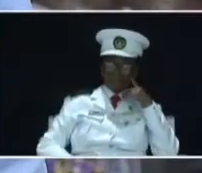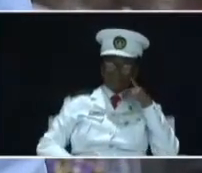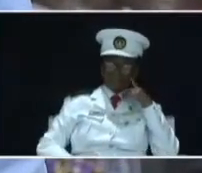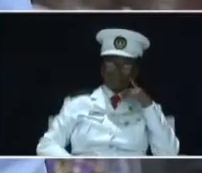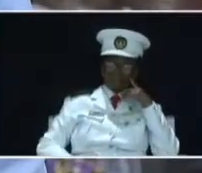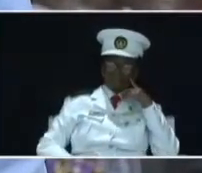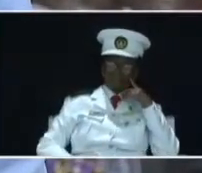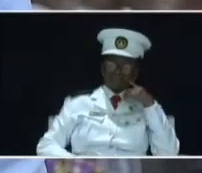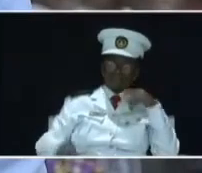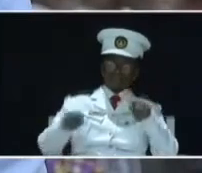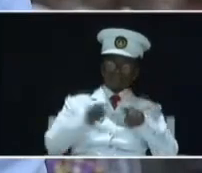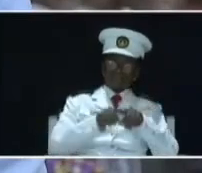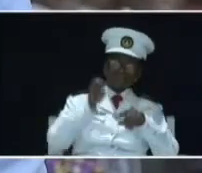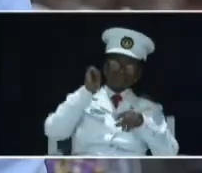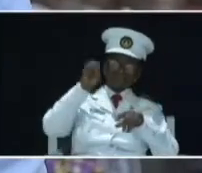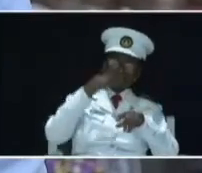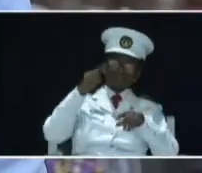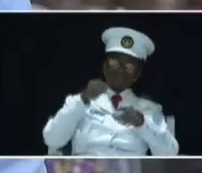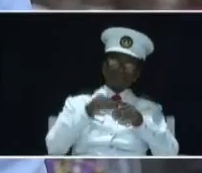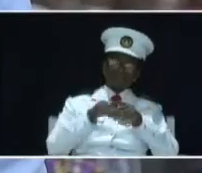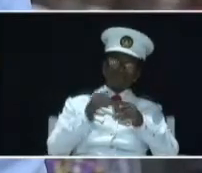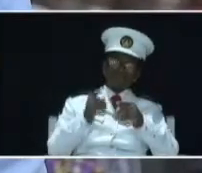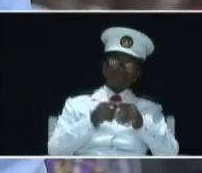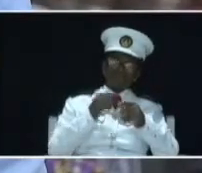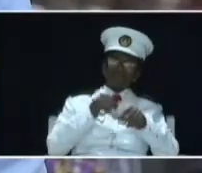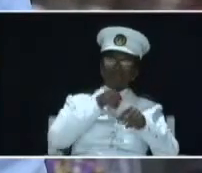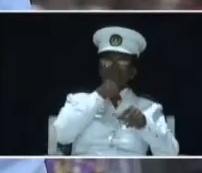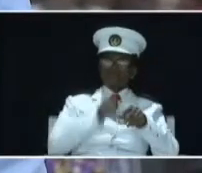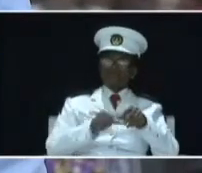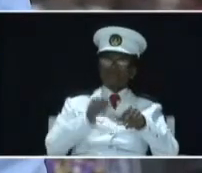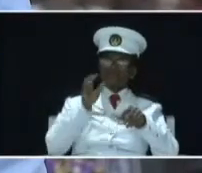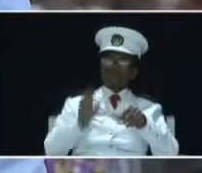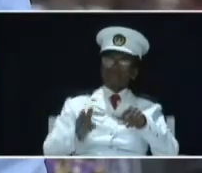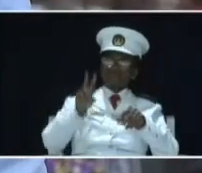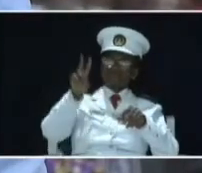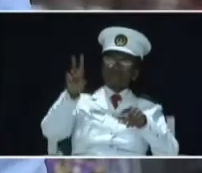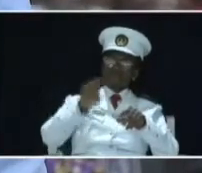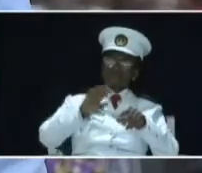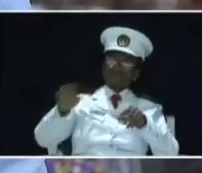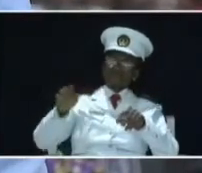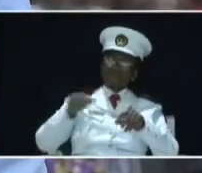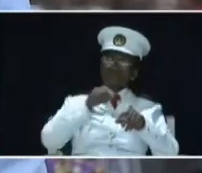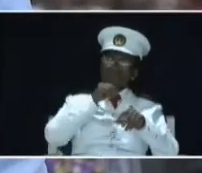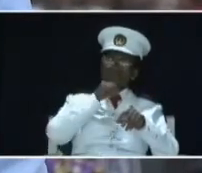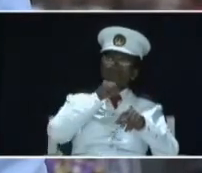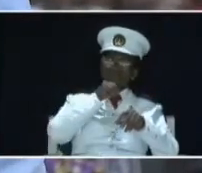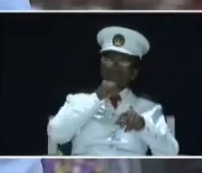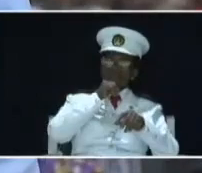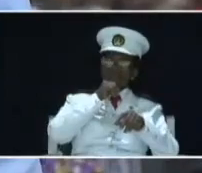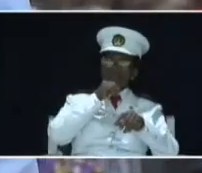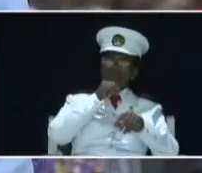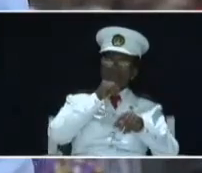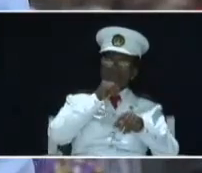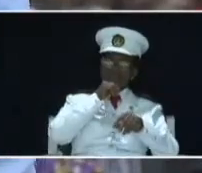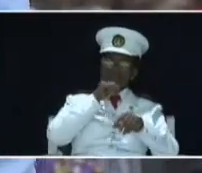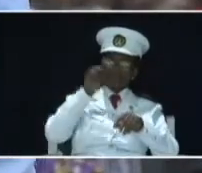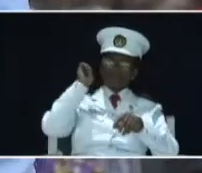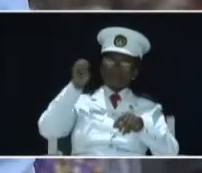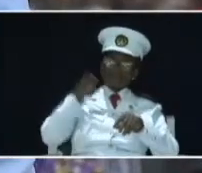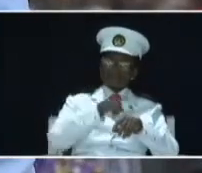Like he said in 1 Samuel chapter 2, verse 30. 1 Samuel 2, verse 30. You must be willing to honor